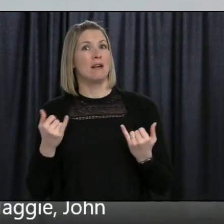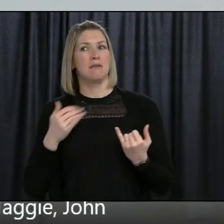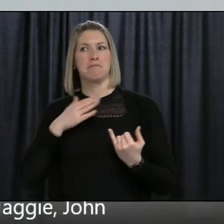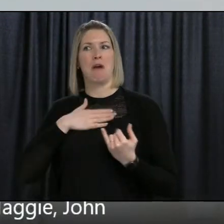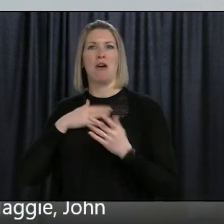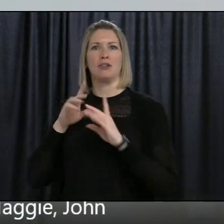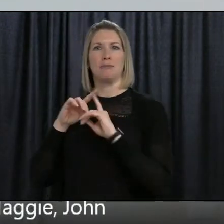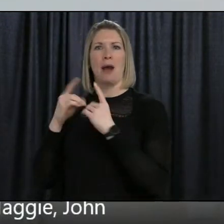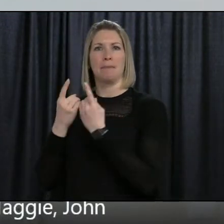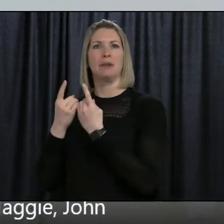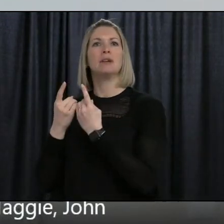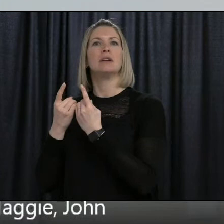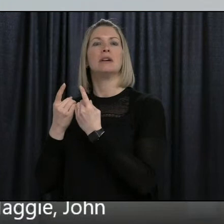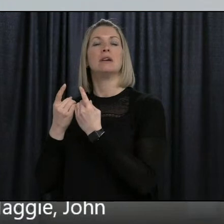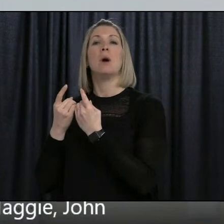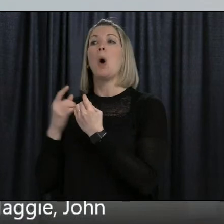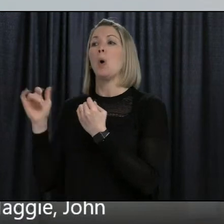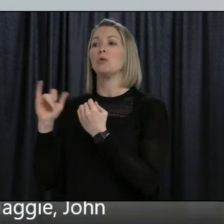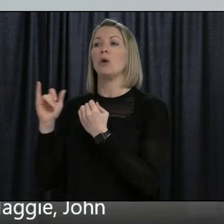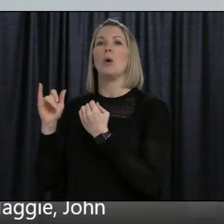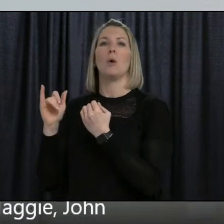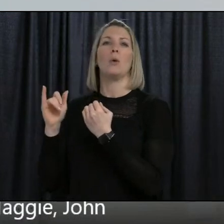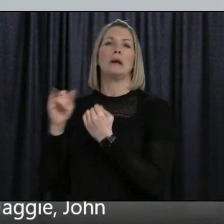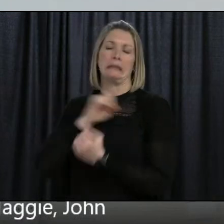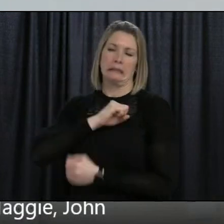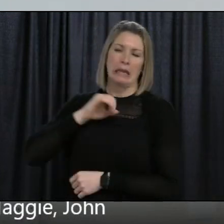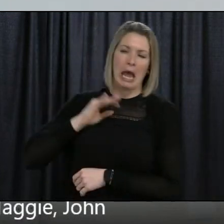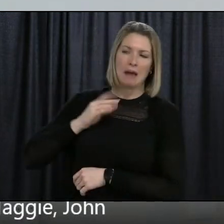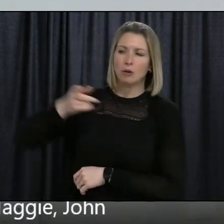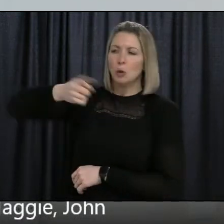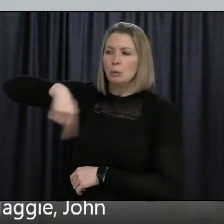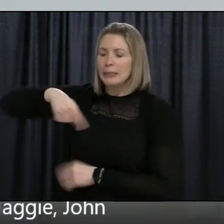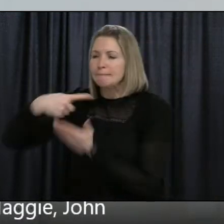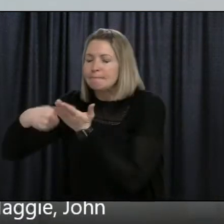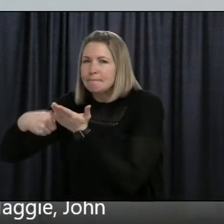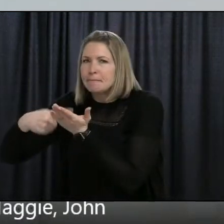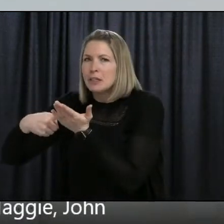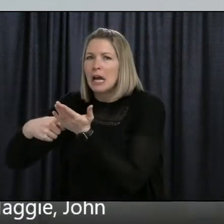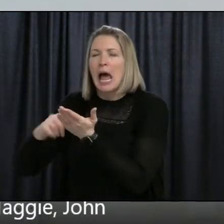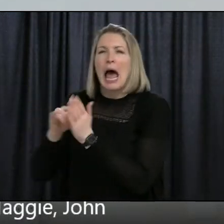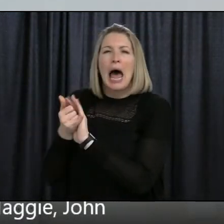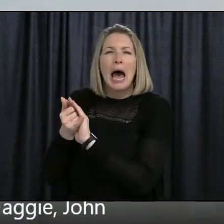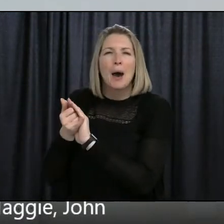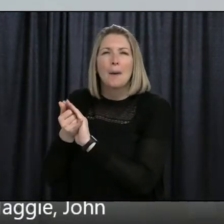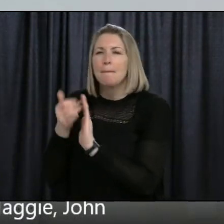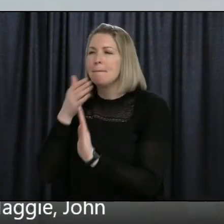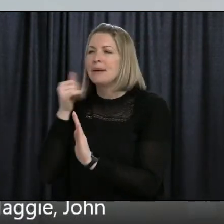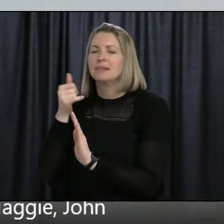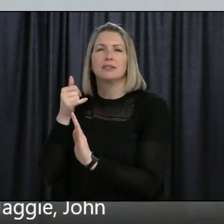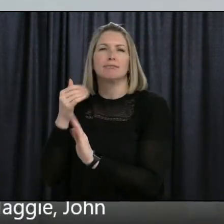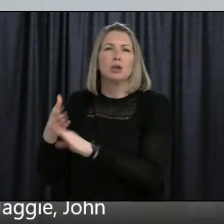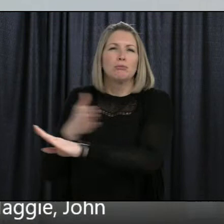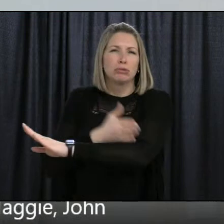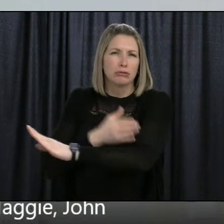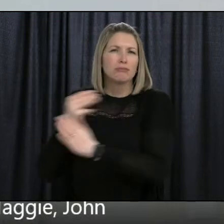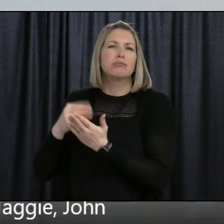through them to NLCHI to see what back-end alterations would help in that regard.